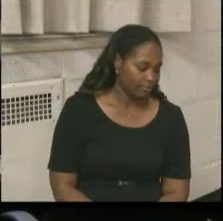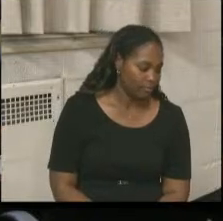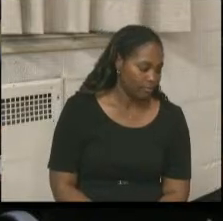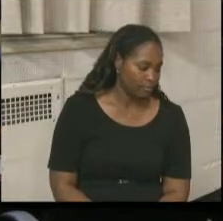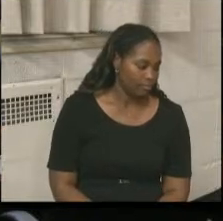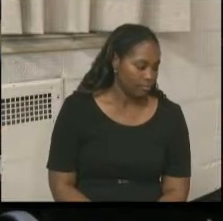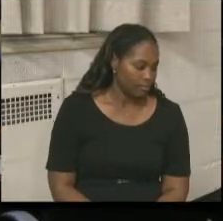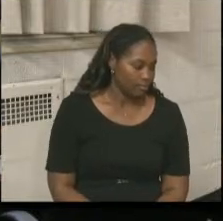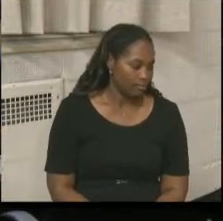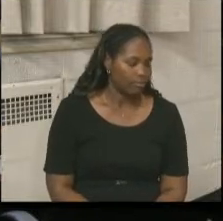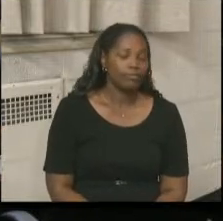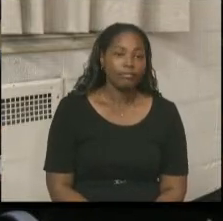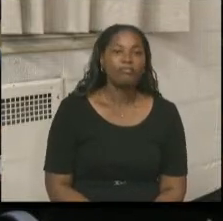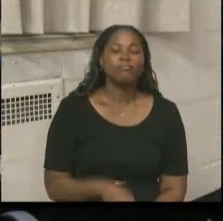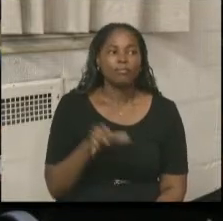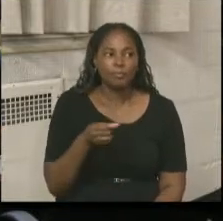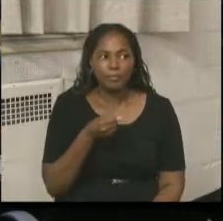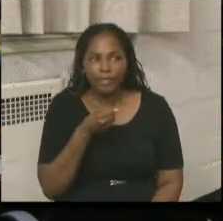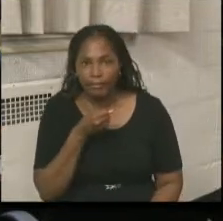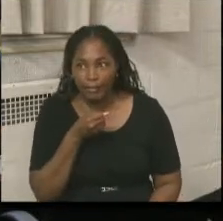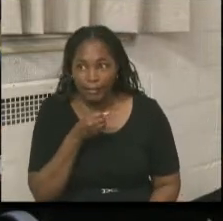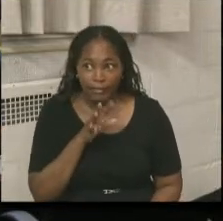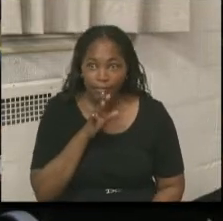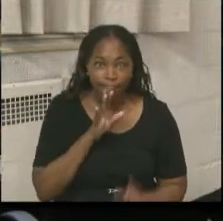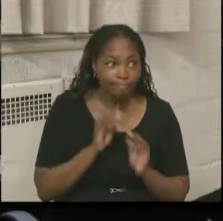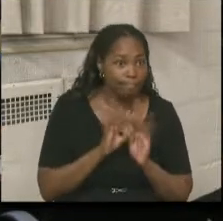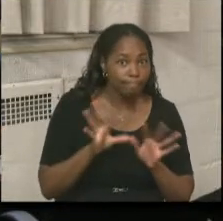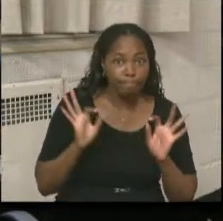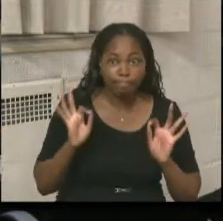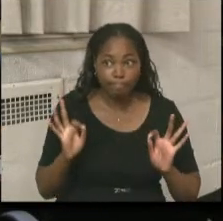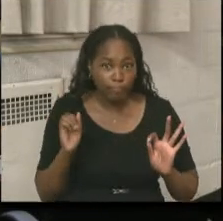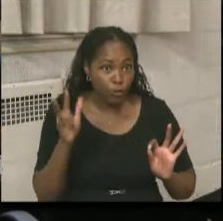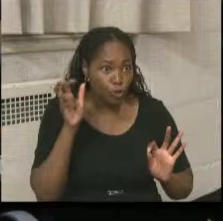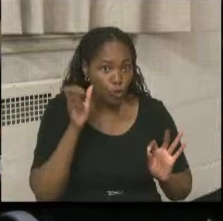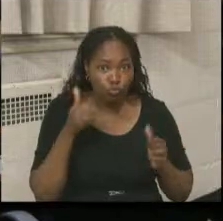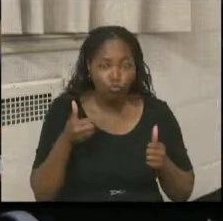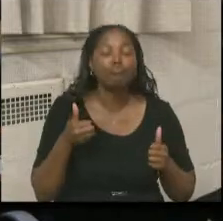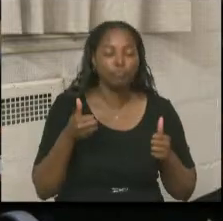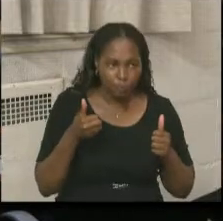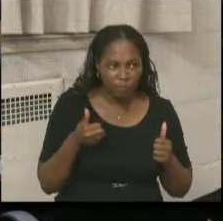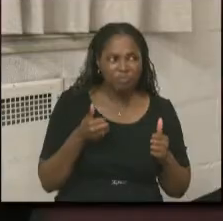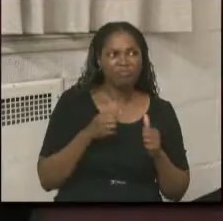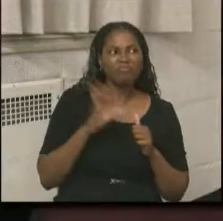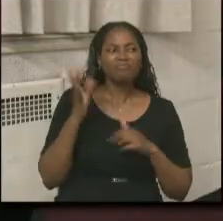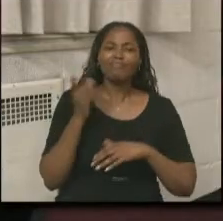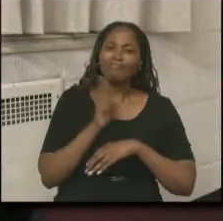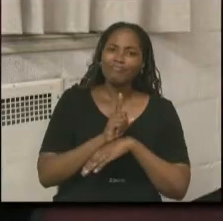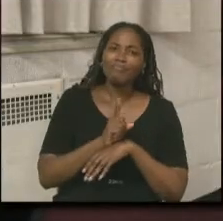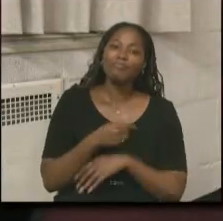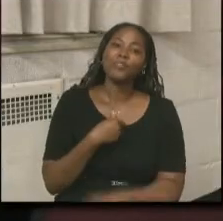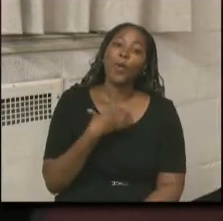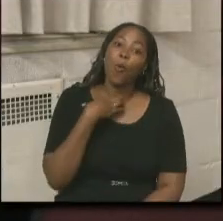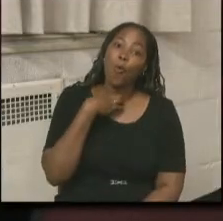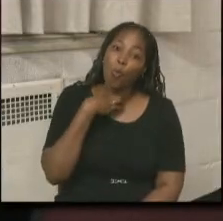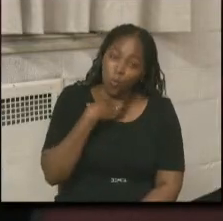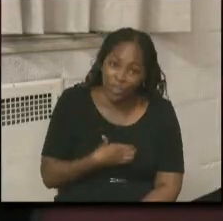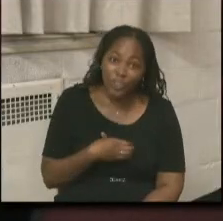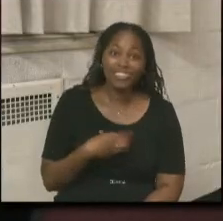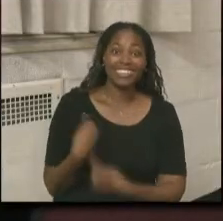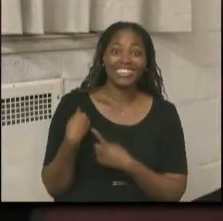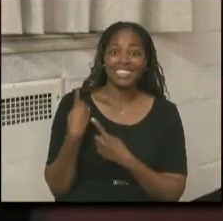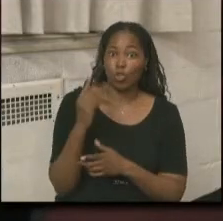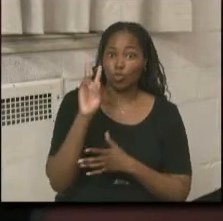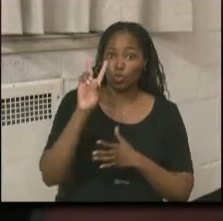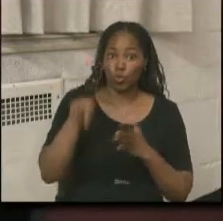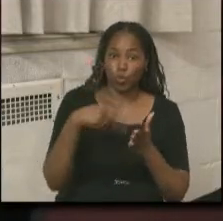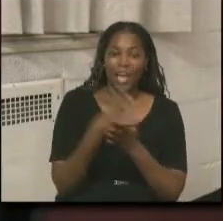Just making sure this is working and turned on. And I have to say, I really wish that the media had been here for those last 2 hours because